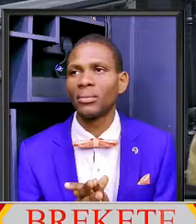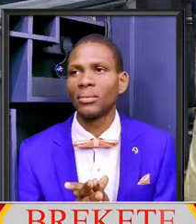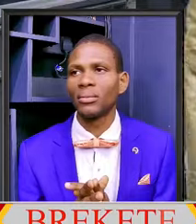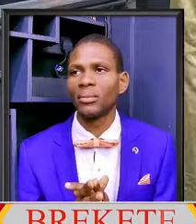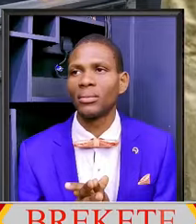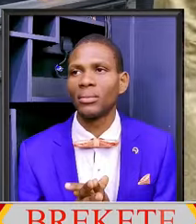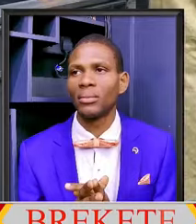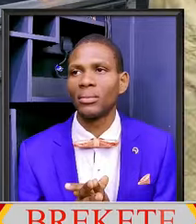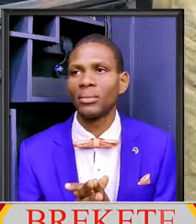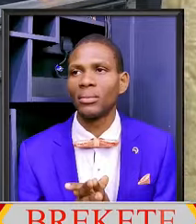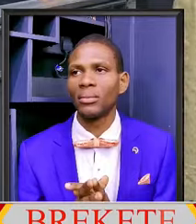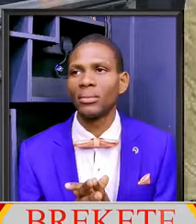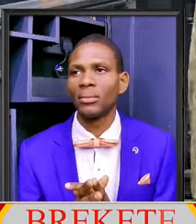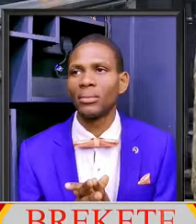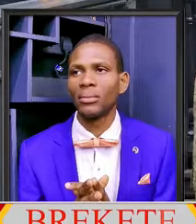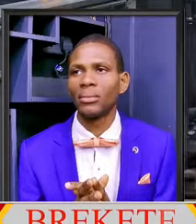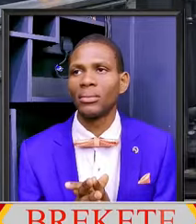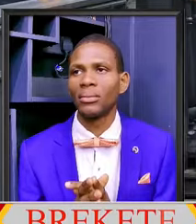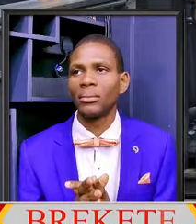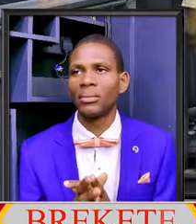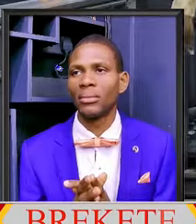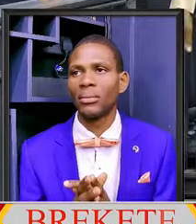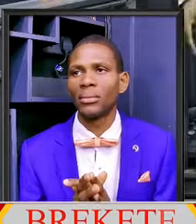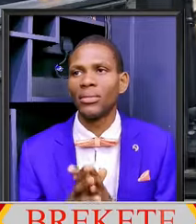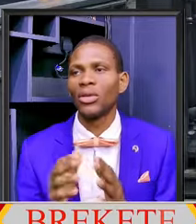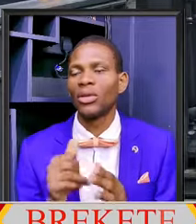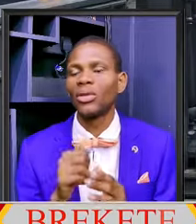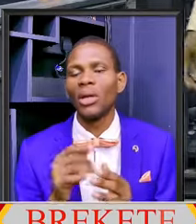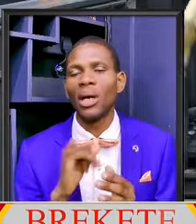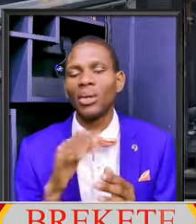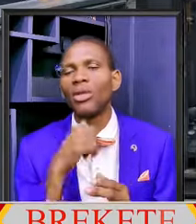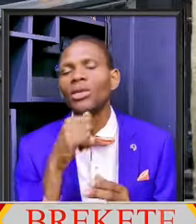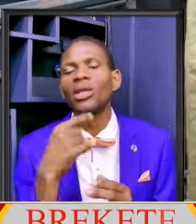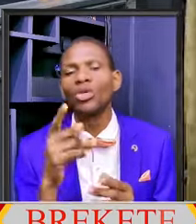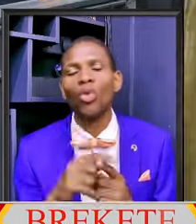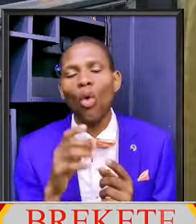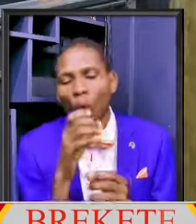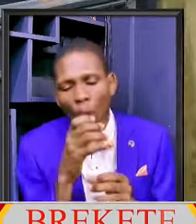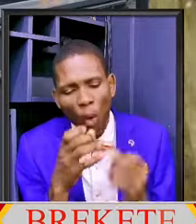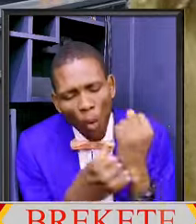No more, hold the microphone well. I don't tire.